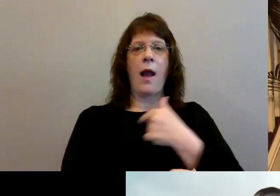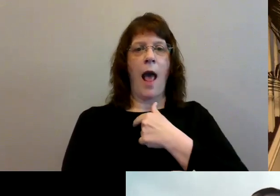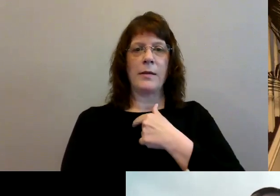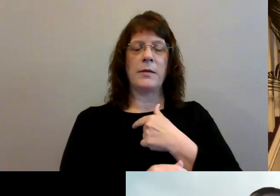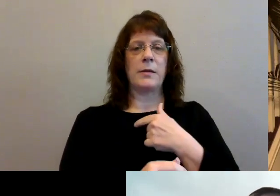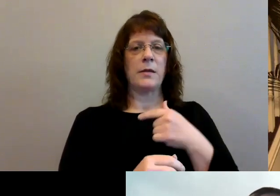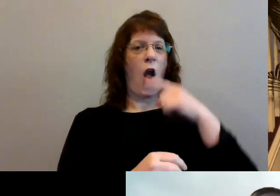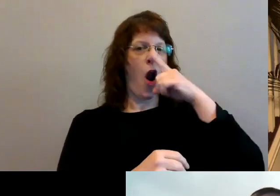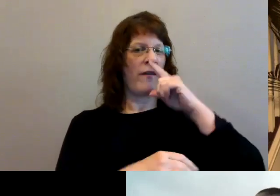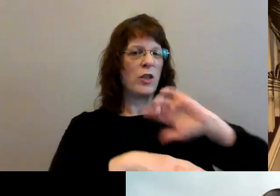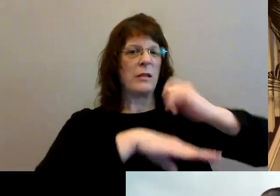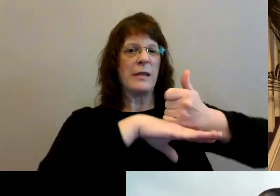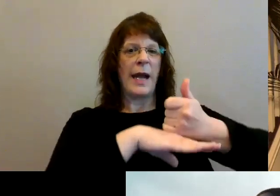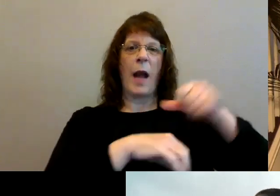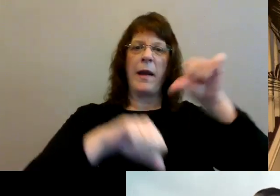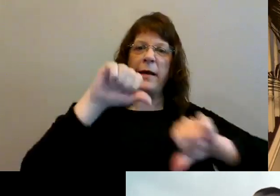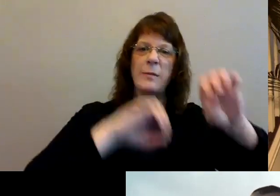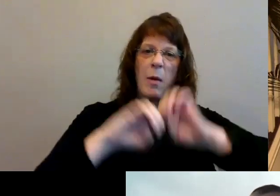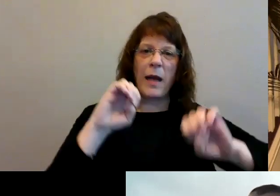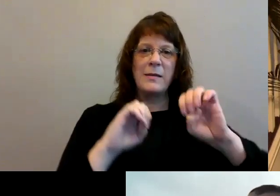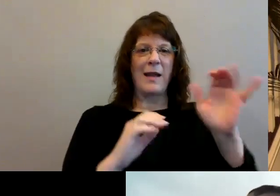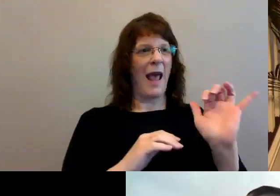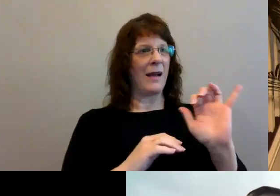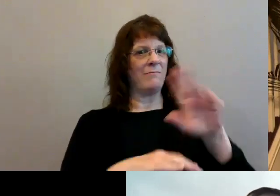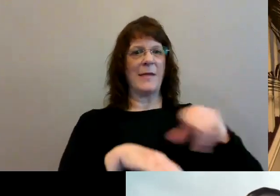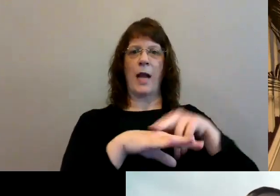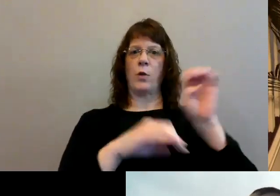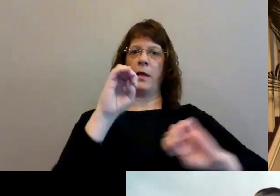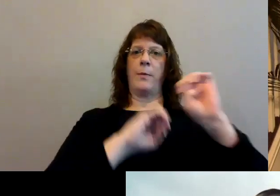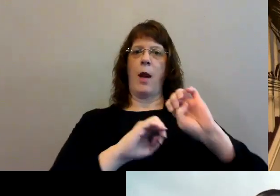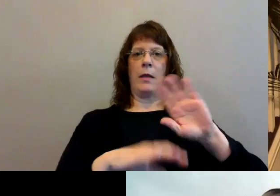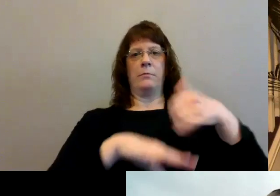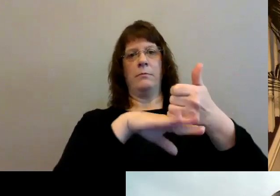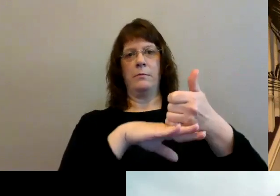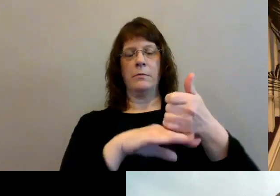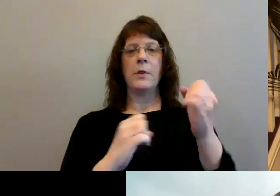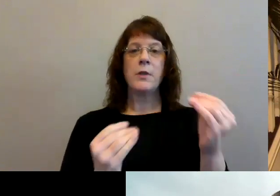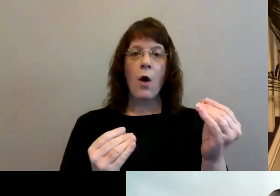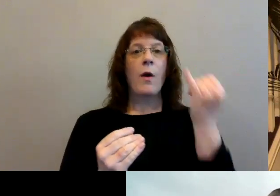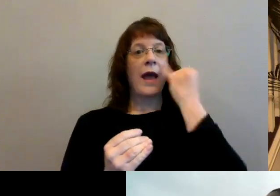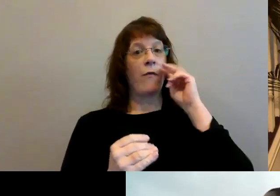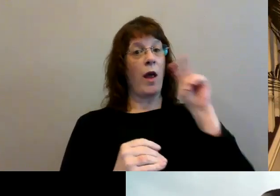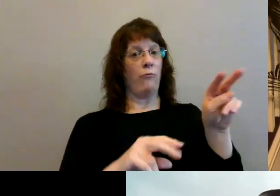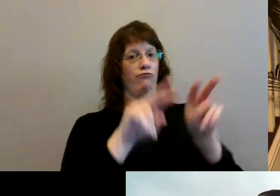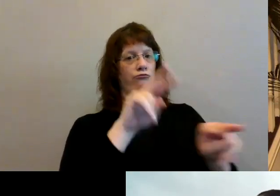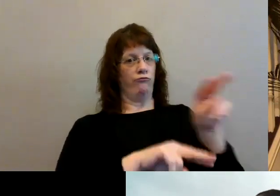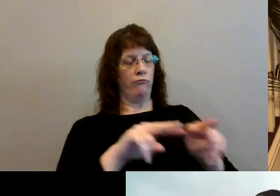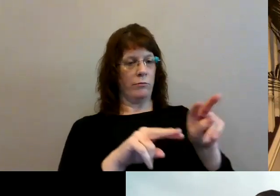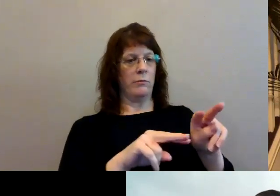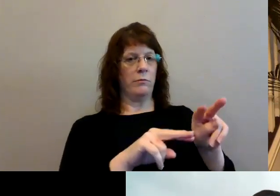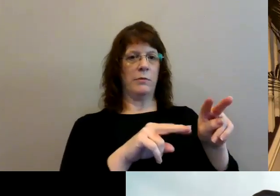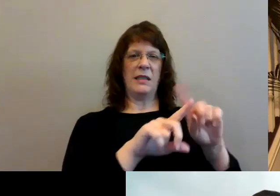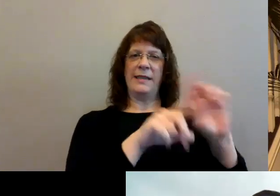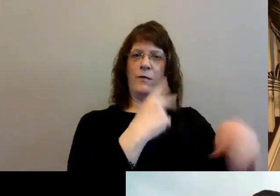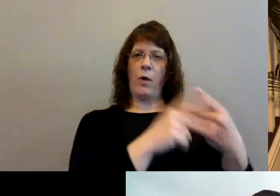doing experiments. It's like a natural experiment basically that's going on. And so by looking at the species that are there, we can